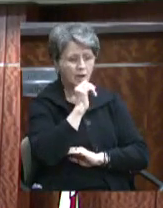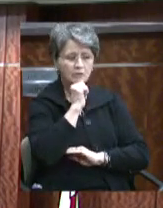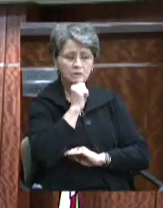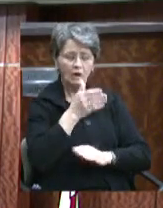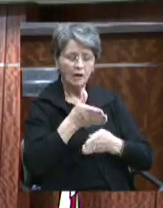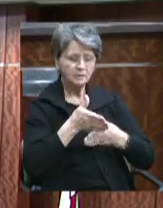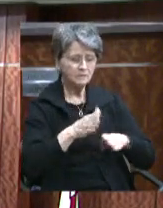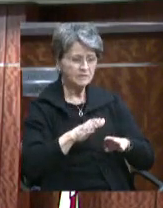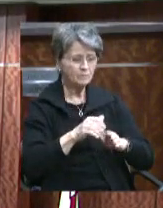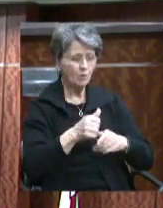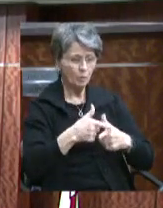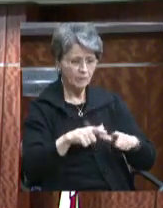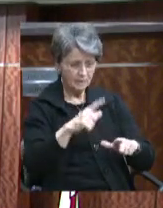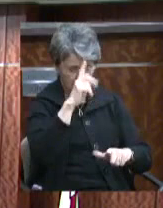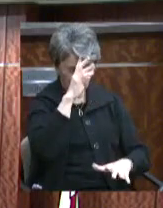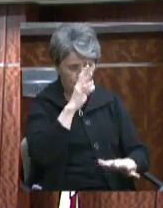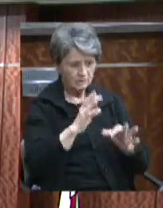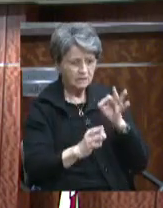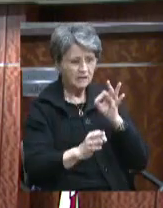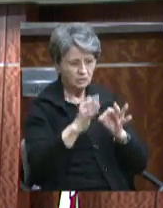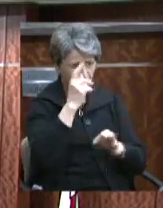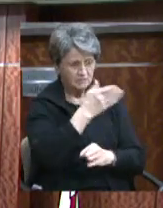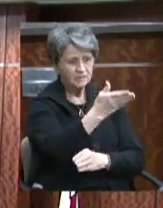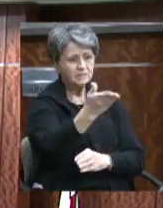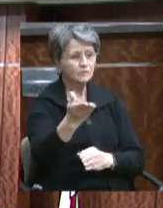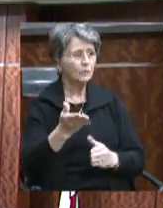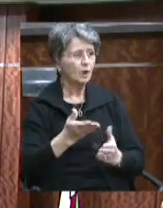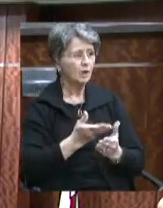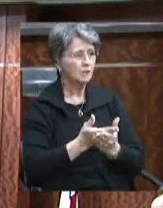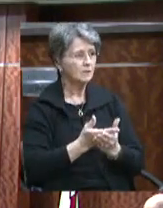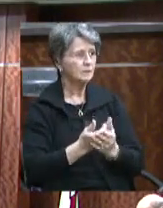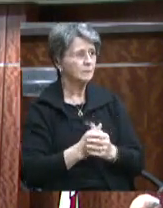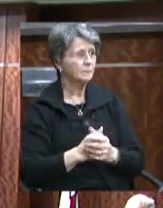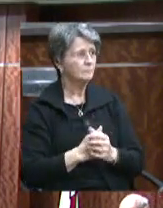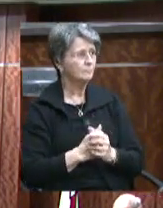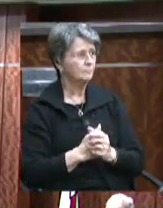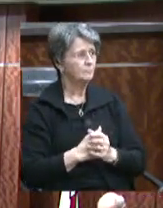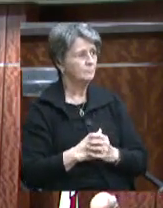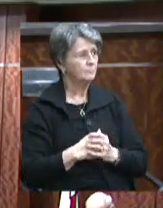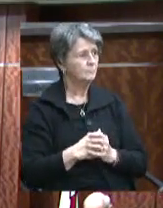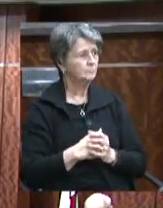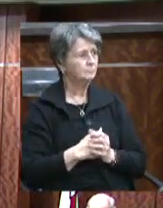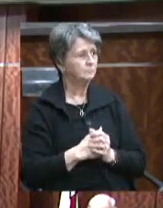God, indivisible, with liberty and justice for all.